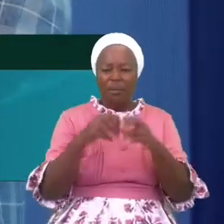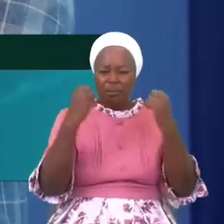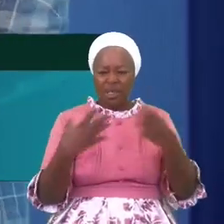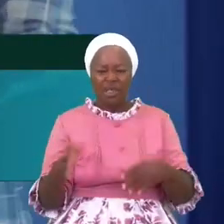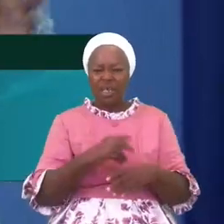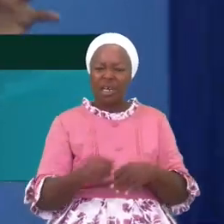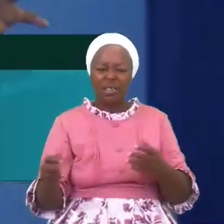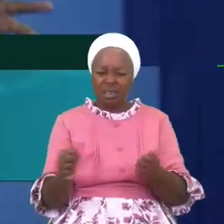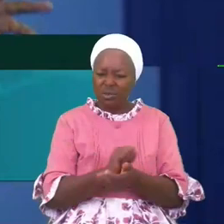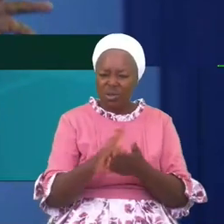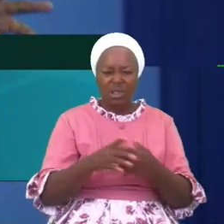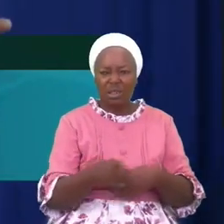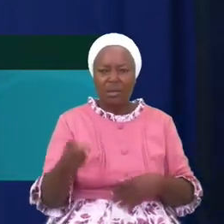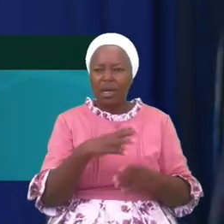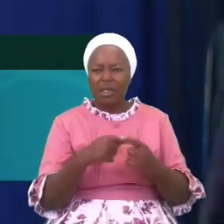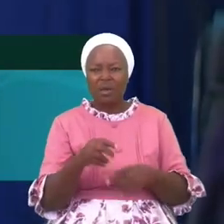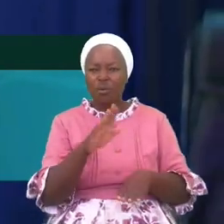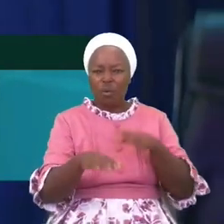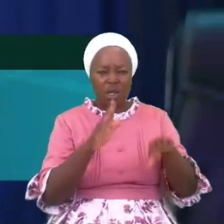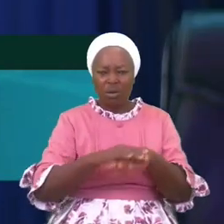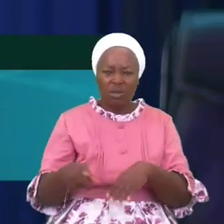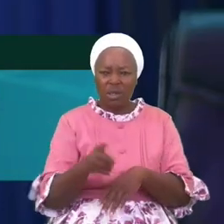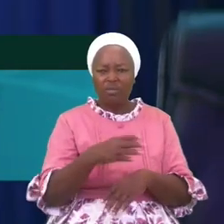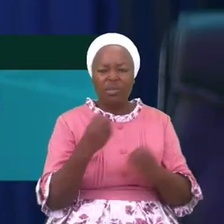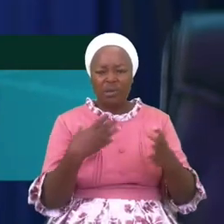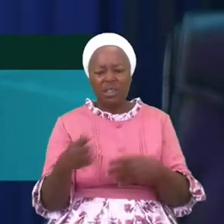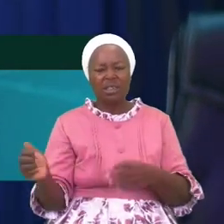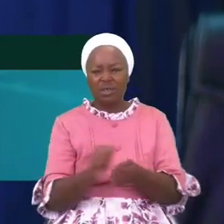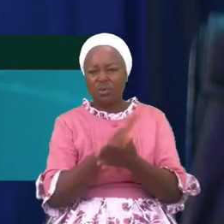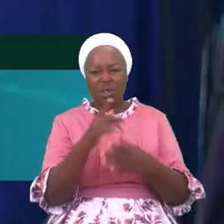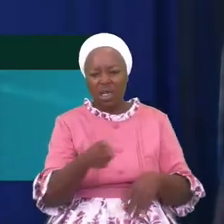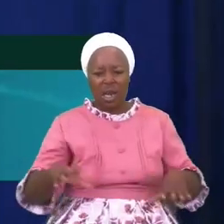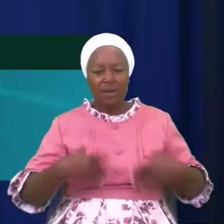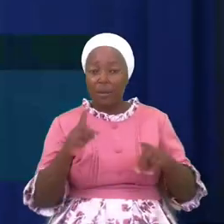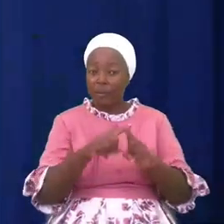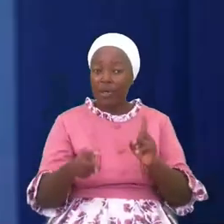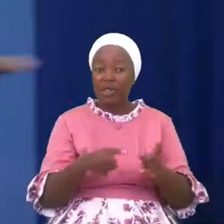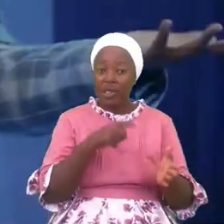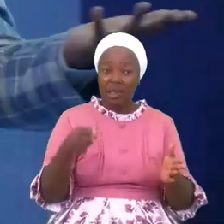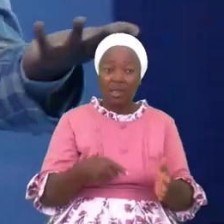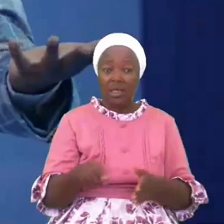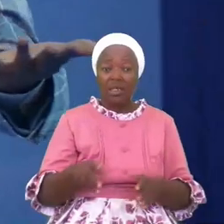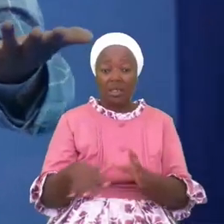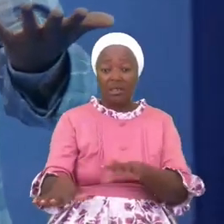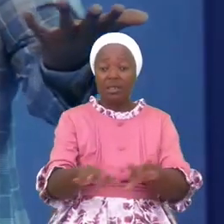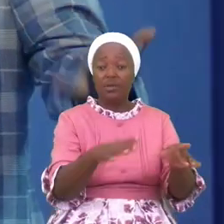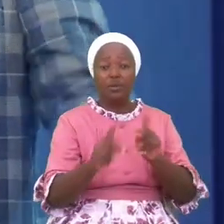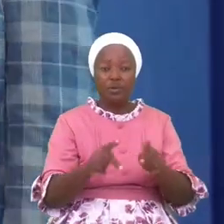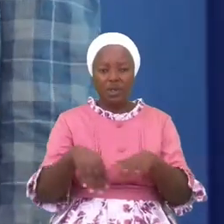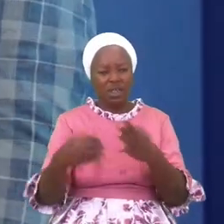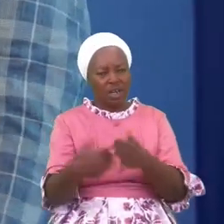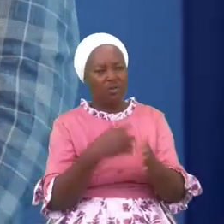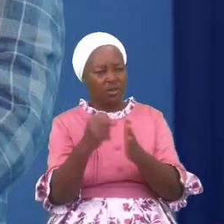destroying their lives. And these people in the New Testament now that sat in darkness, now all of a